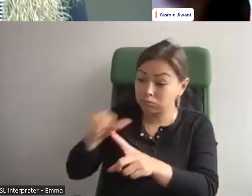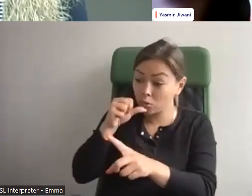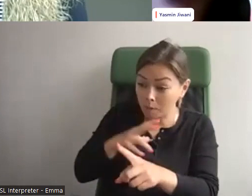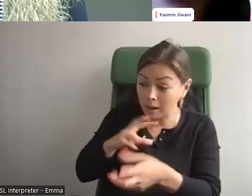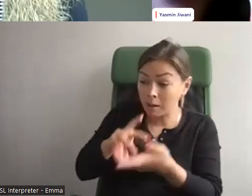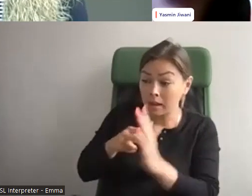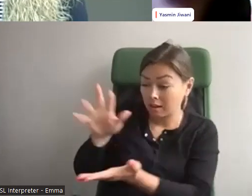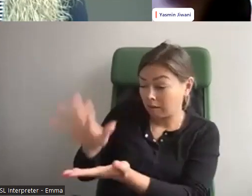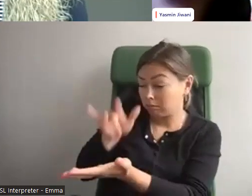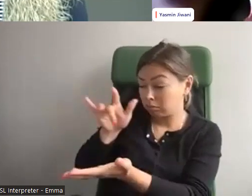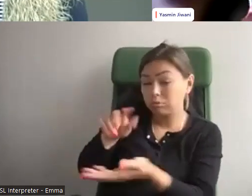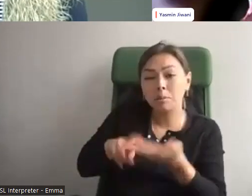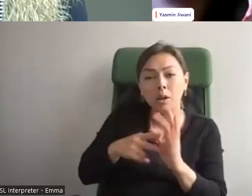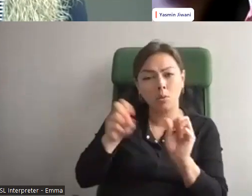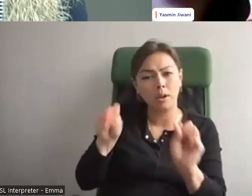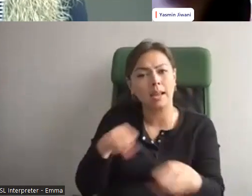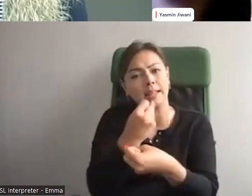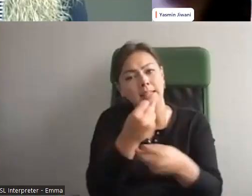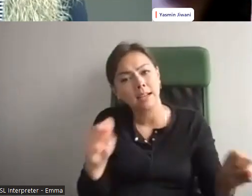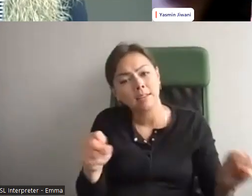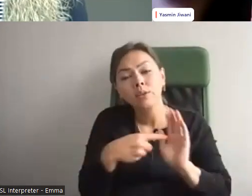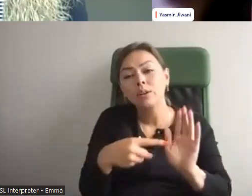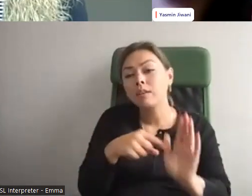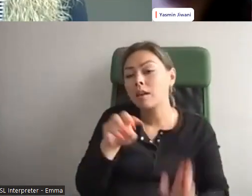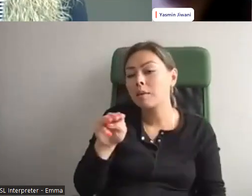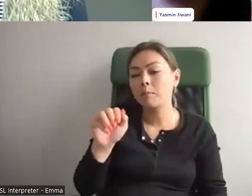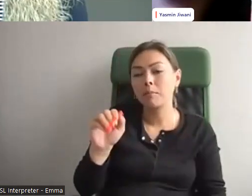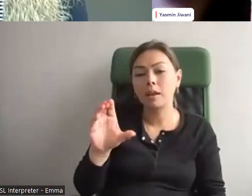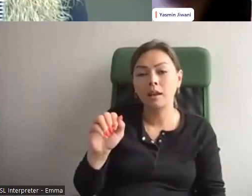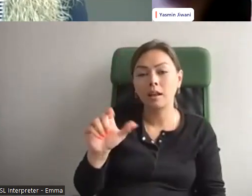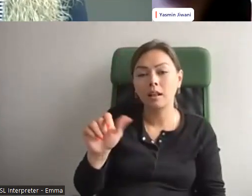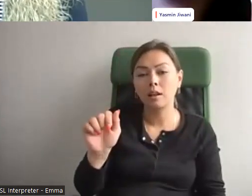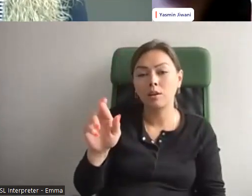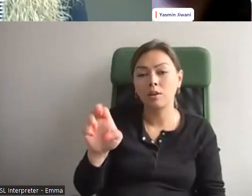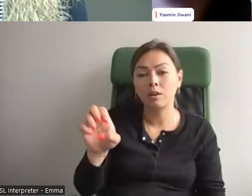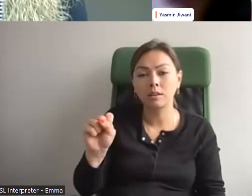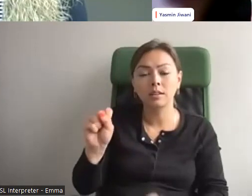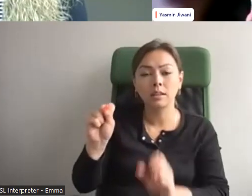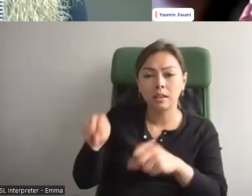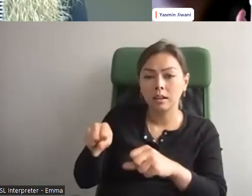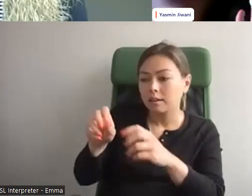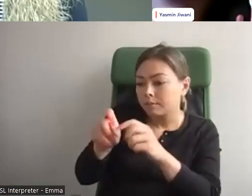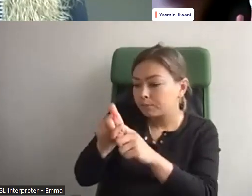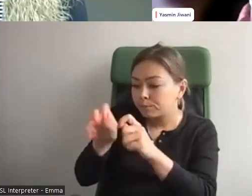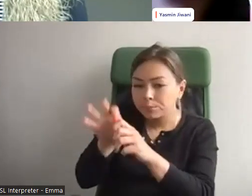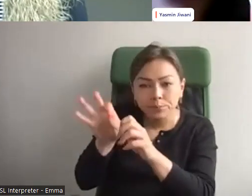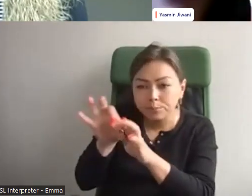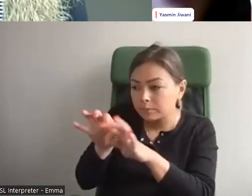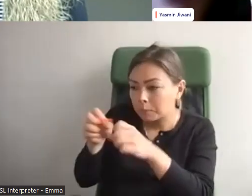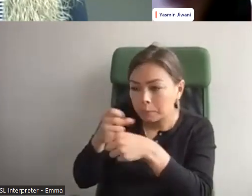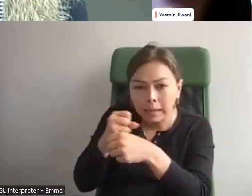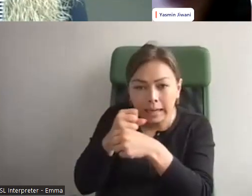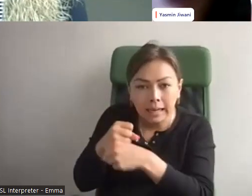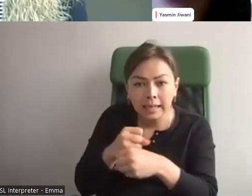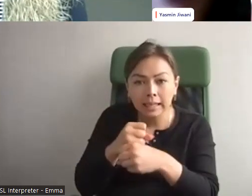in the maquiladoras where, these women with nimble fingers can make up all this stuff, and on the other hand, become